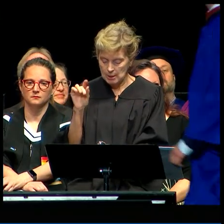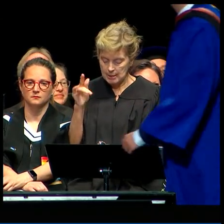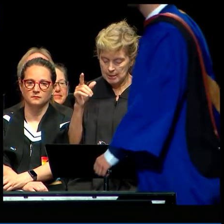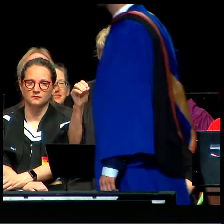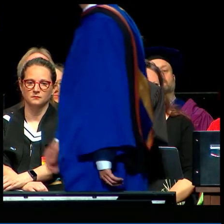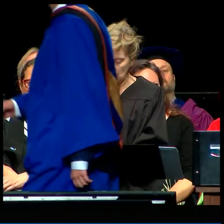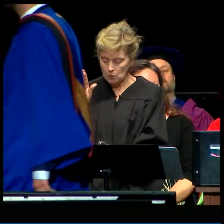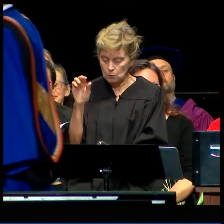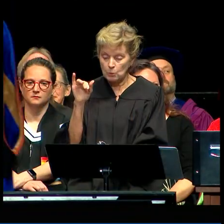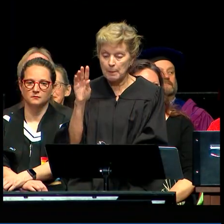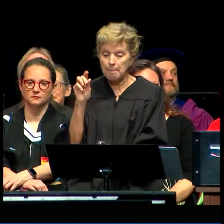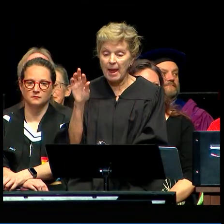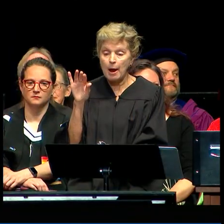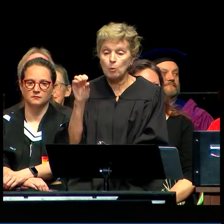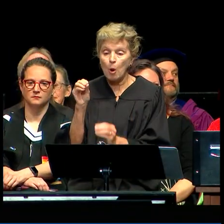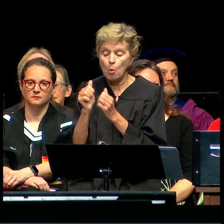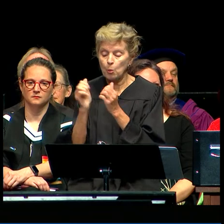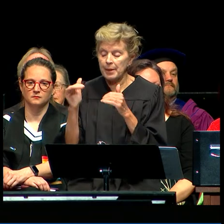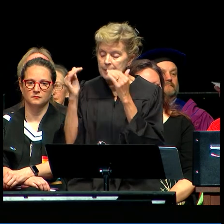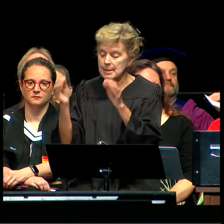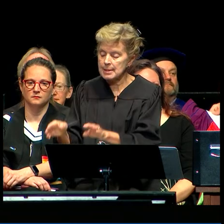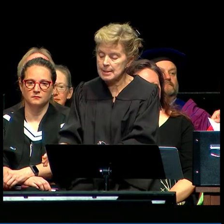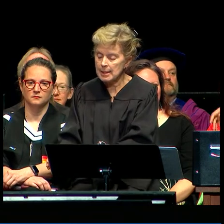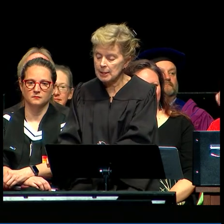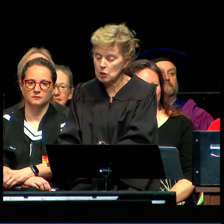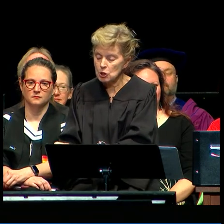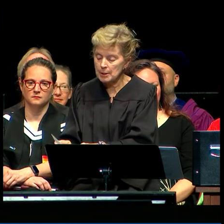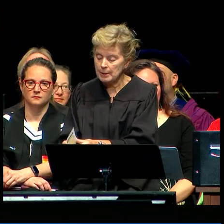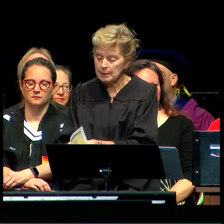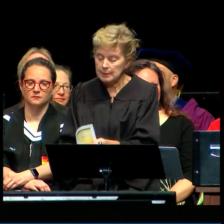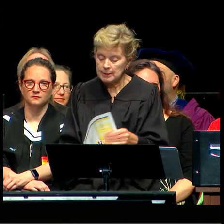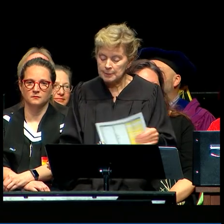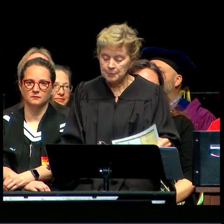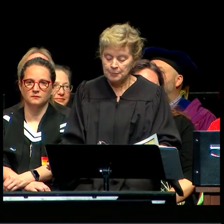Tiago Ribeiro, with distinction.